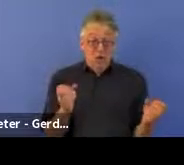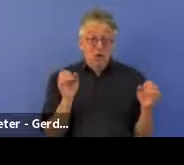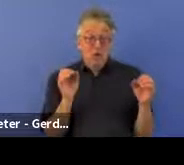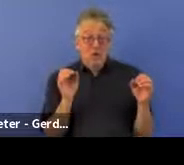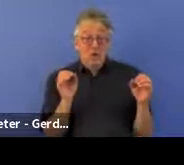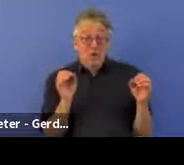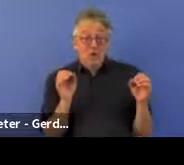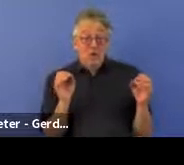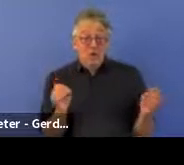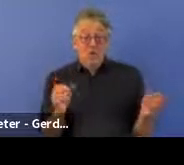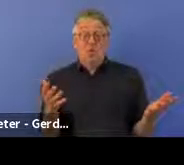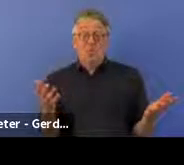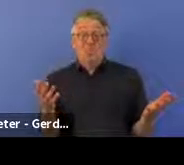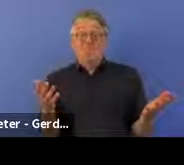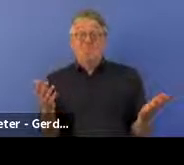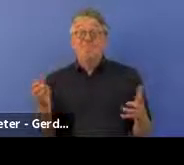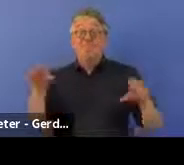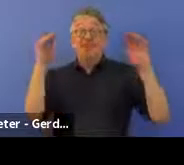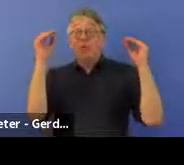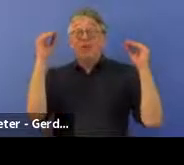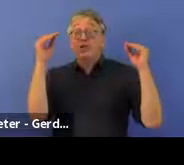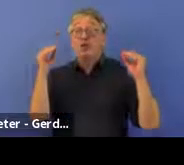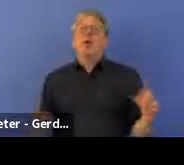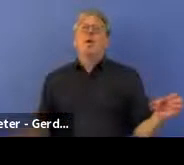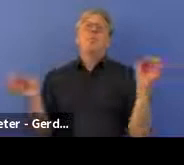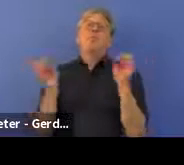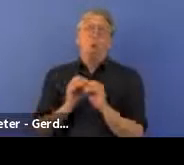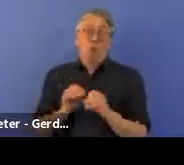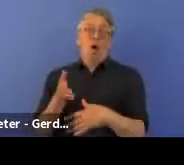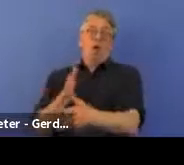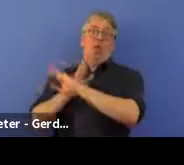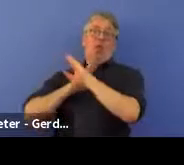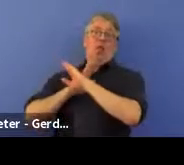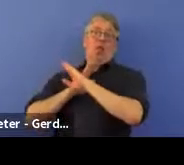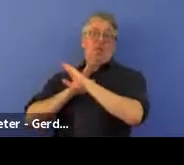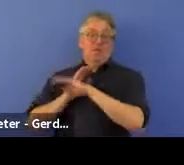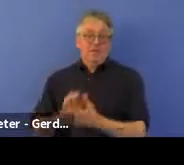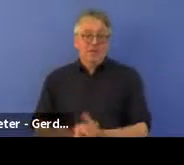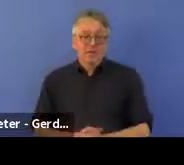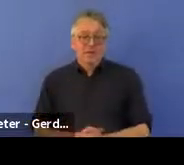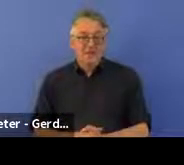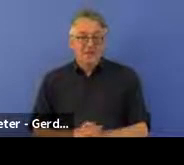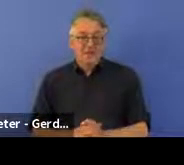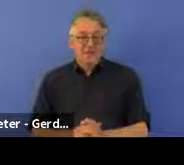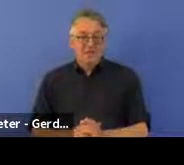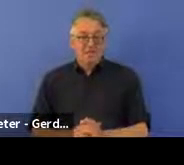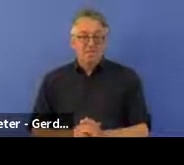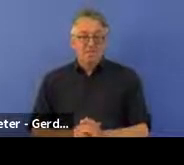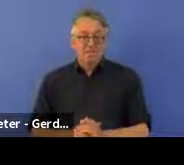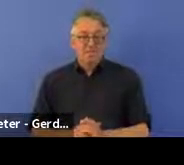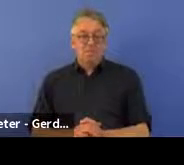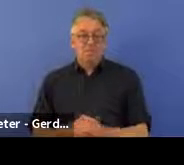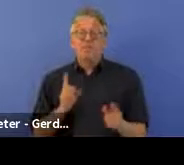population of the people with disability are from economically weaker background because of their poor